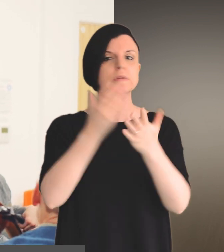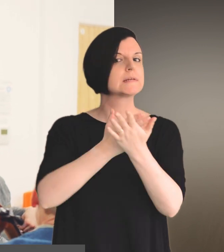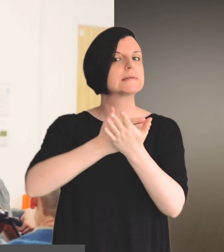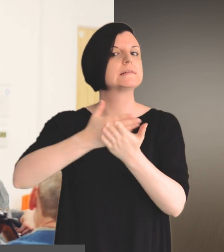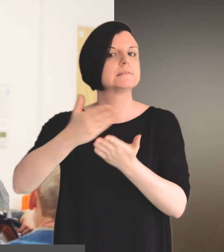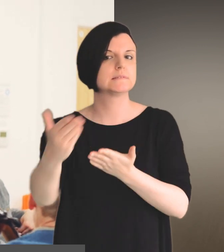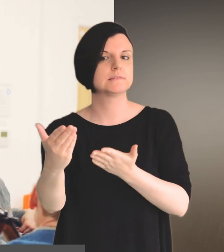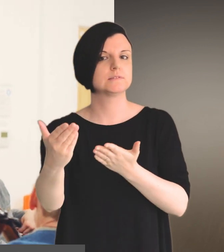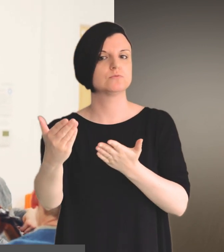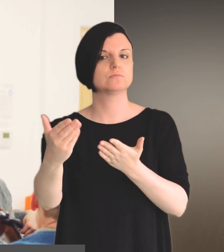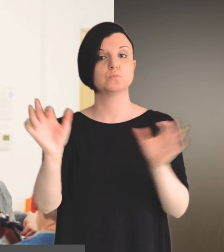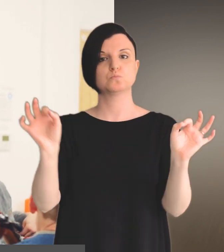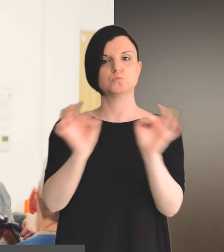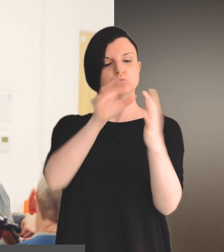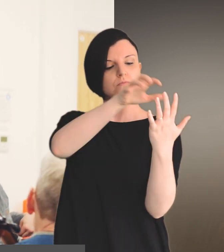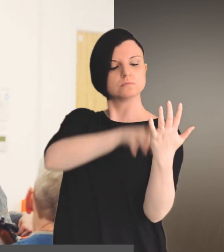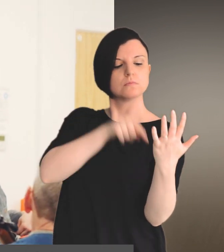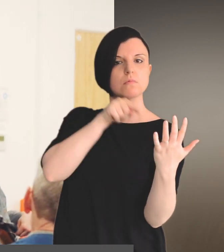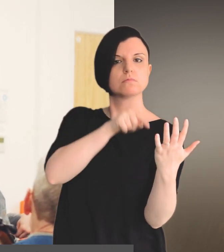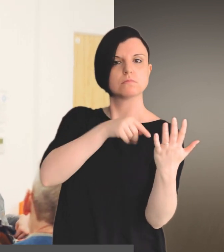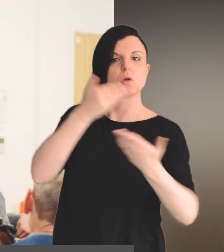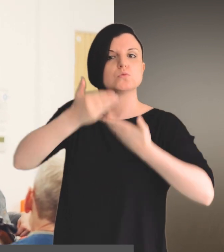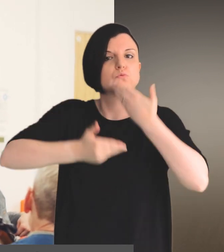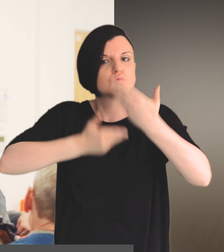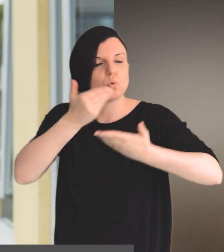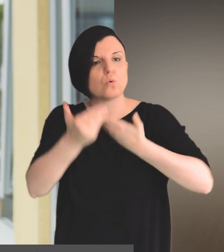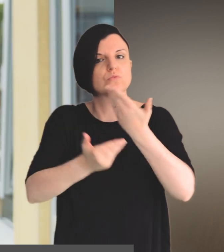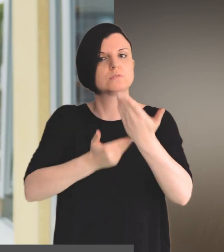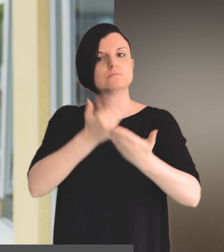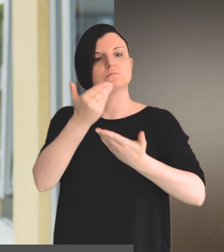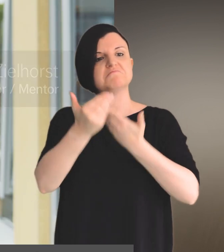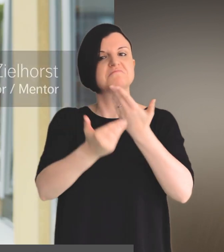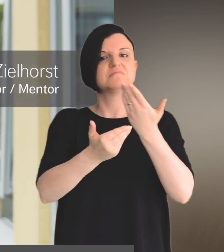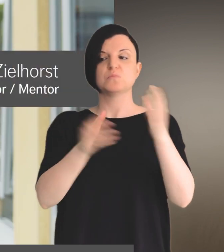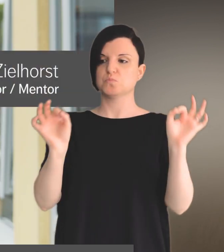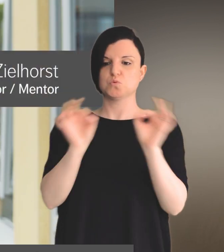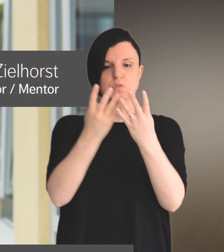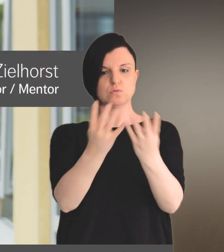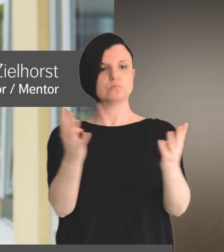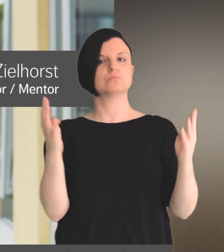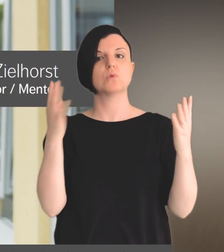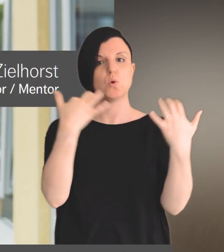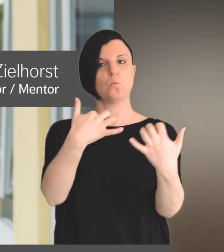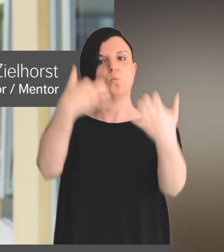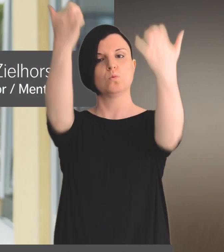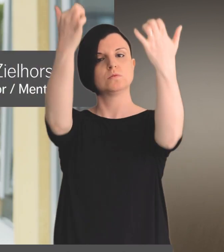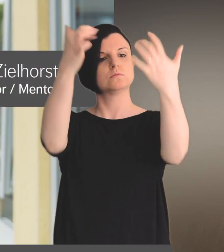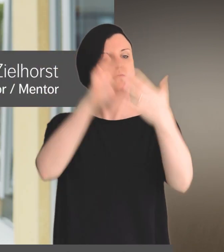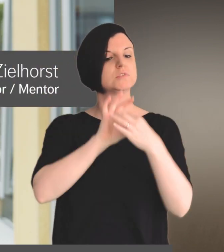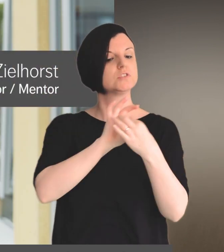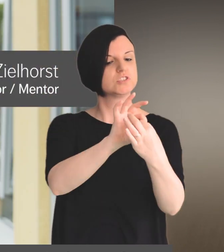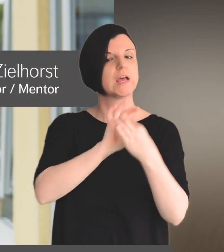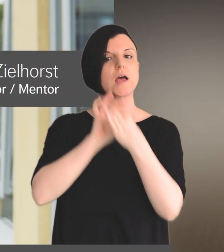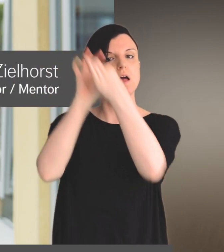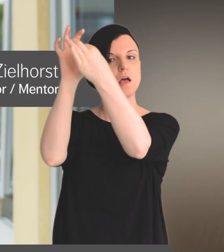lot about communication. Frank Zielhurst, mentor. Making sure that you tell the story of the music that you want to